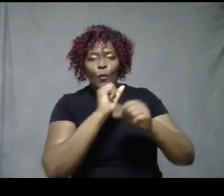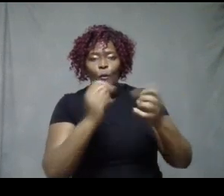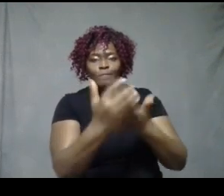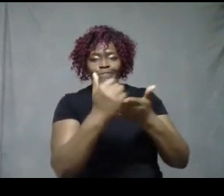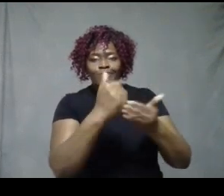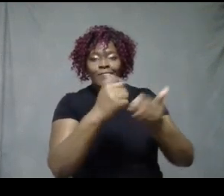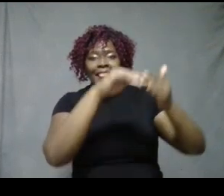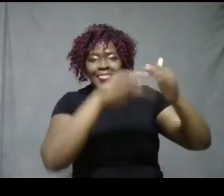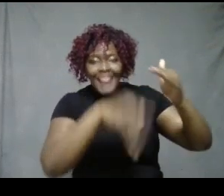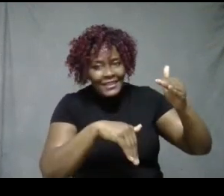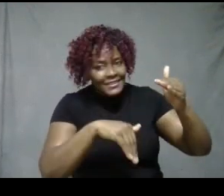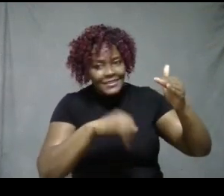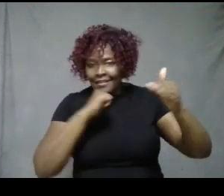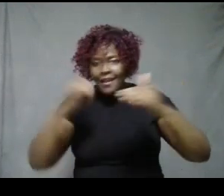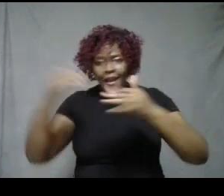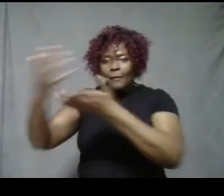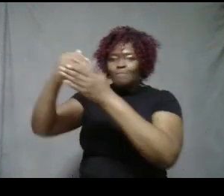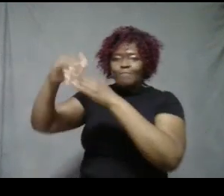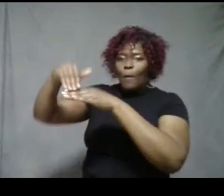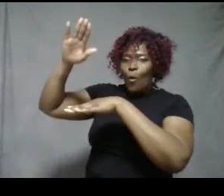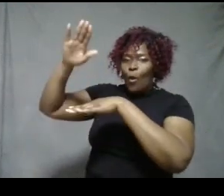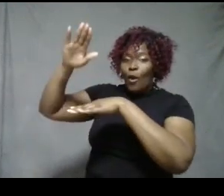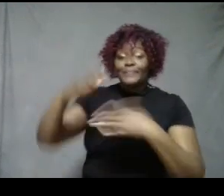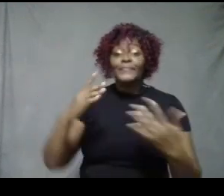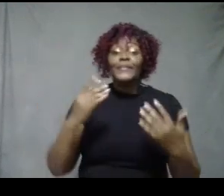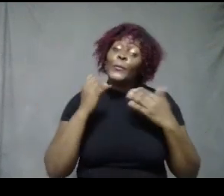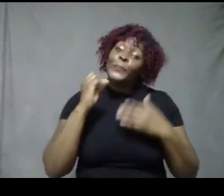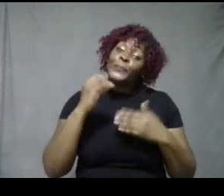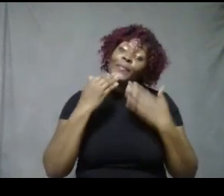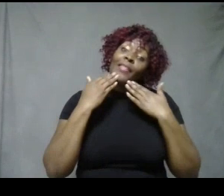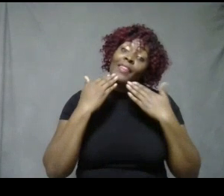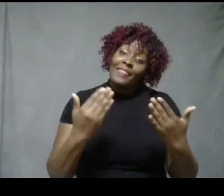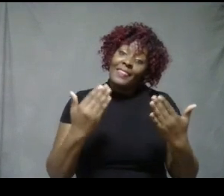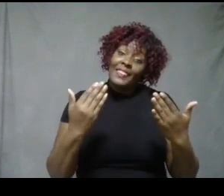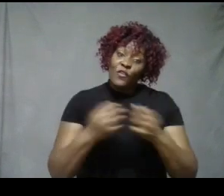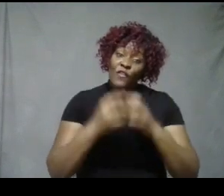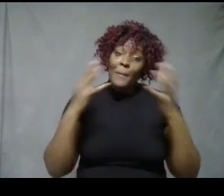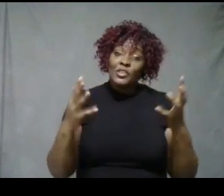more. So thank you very much. Have a great evening.